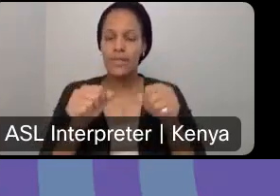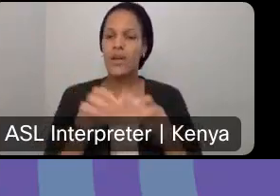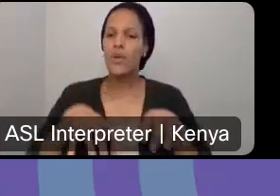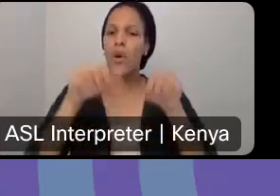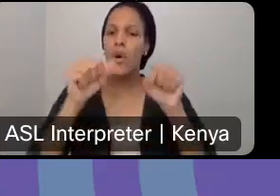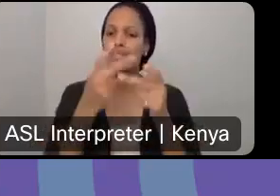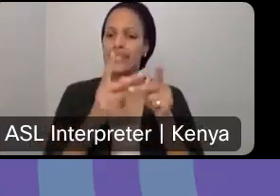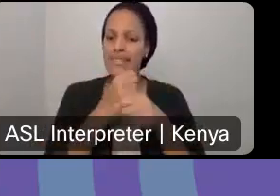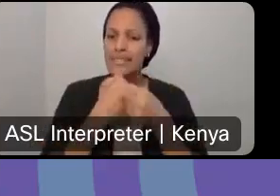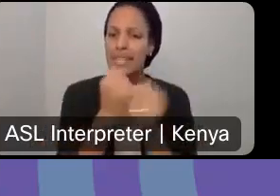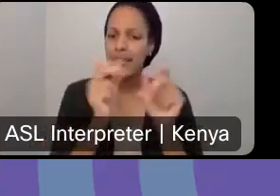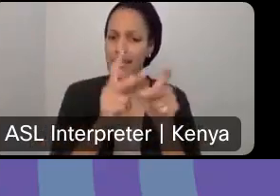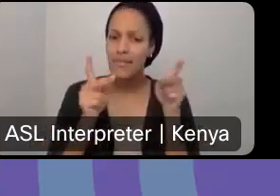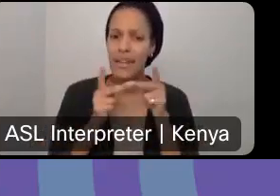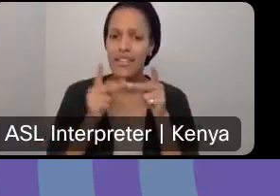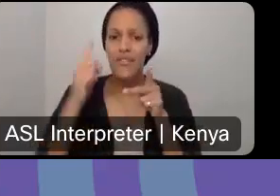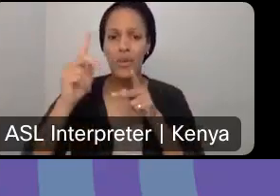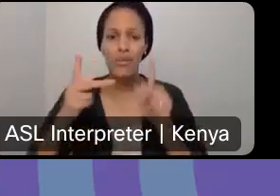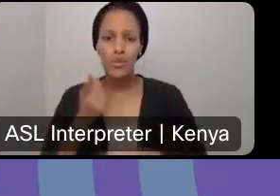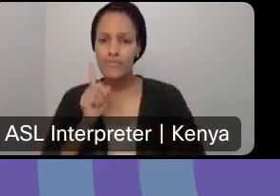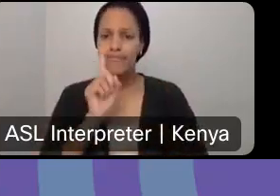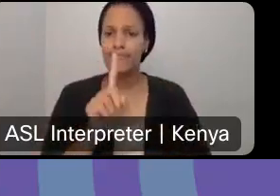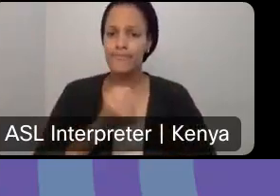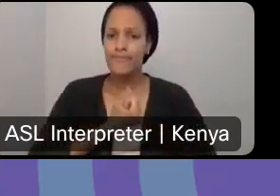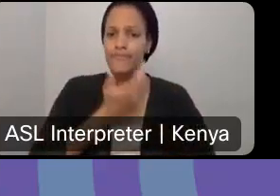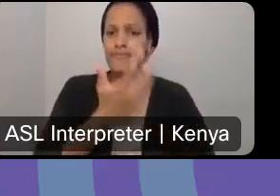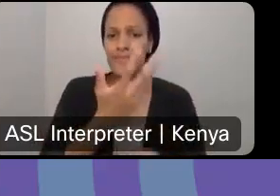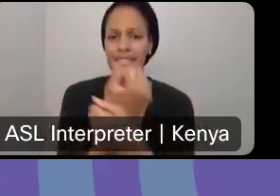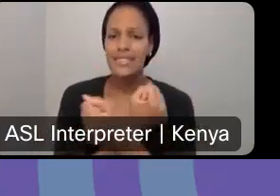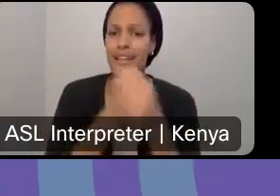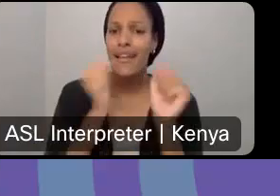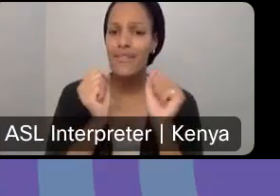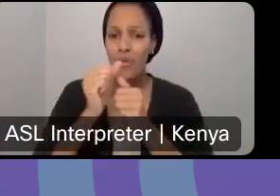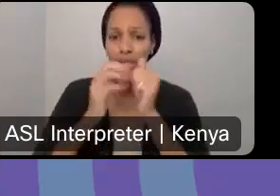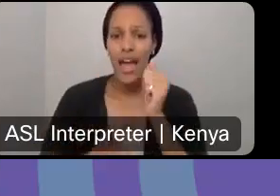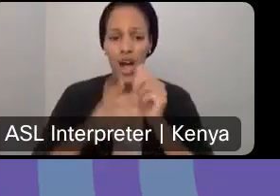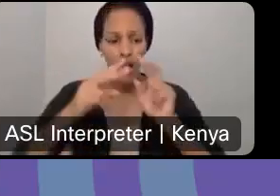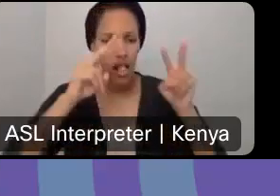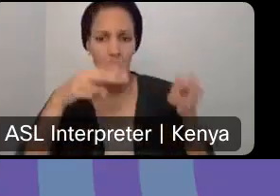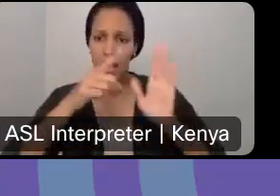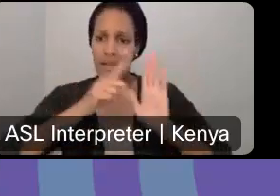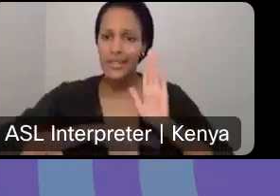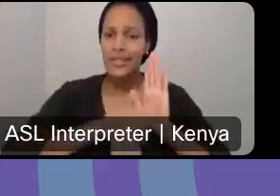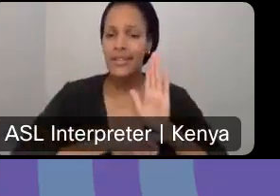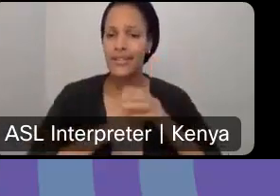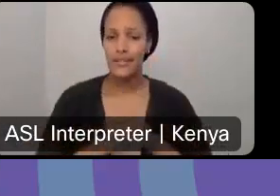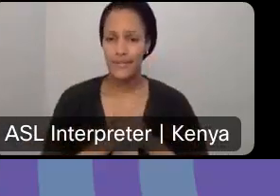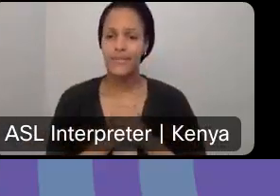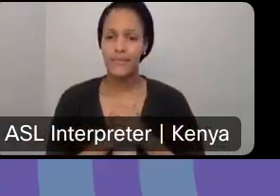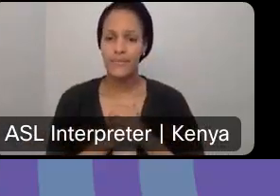experiences and ask for help when needed without facing negative consequences.